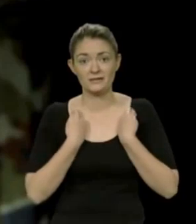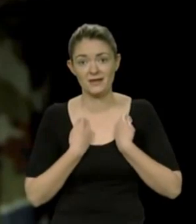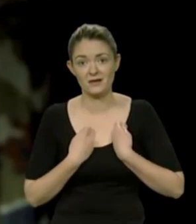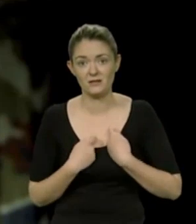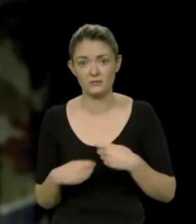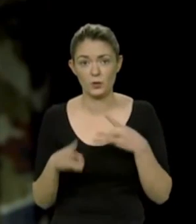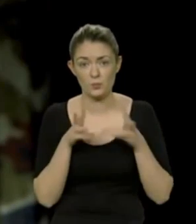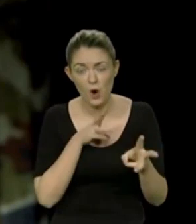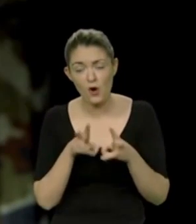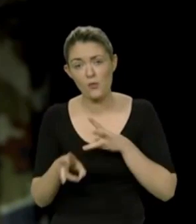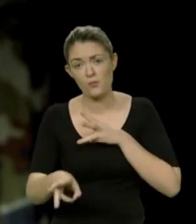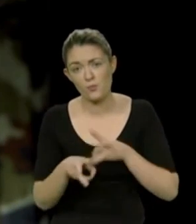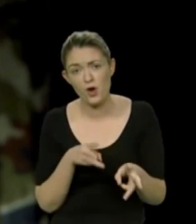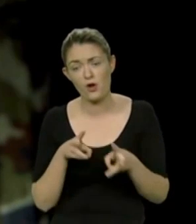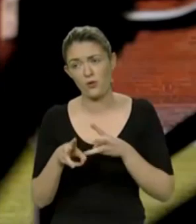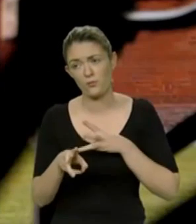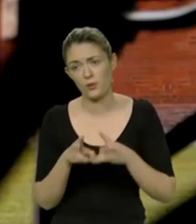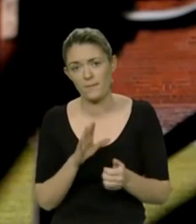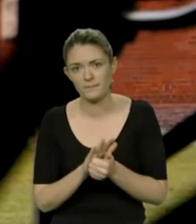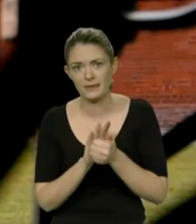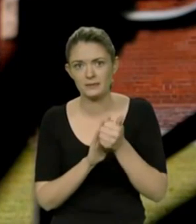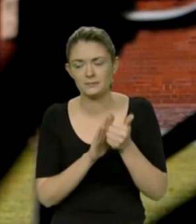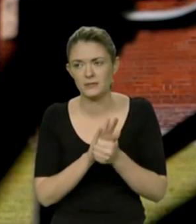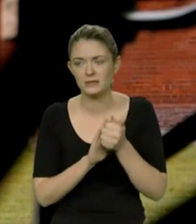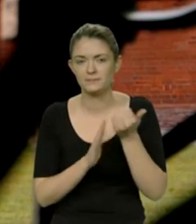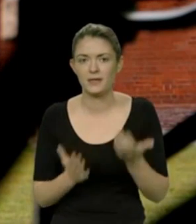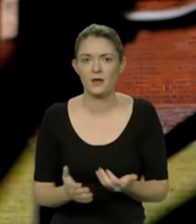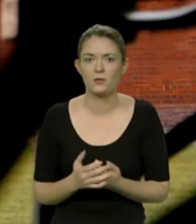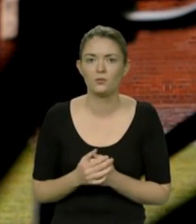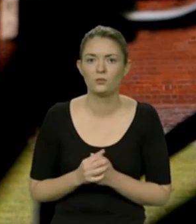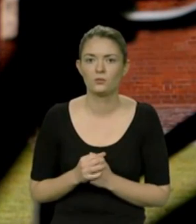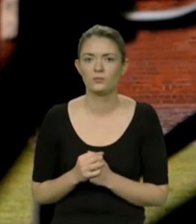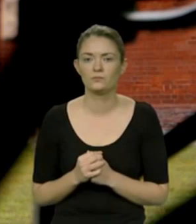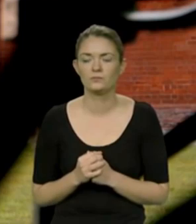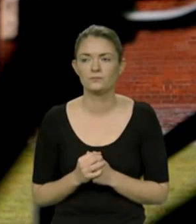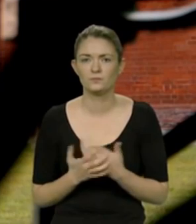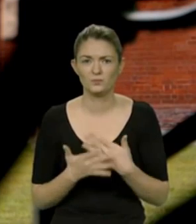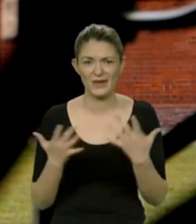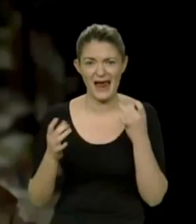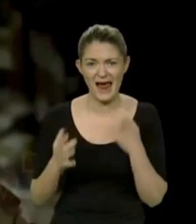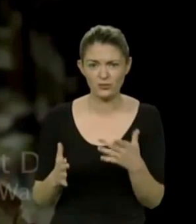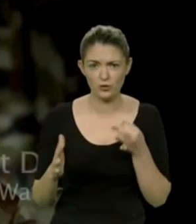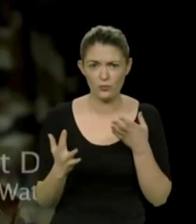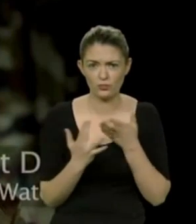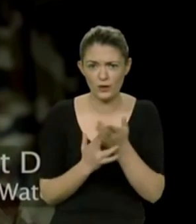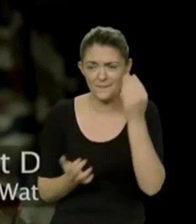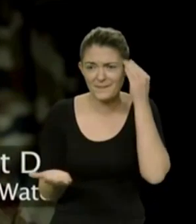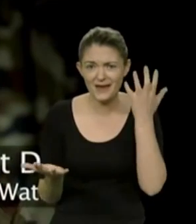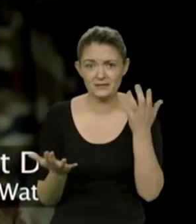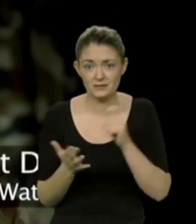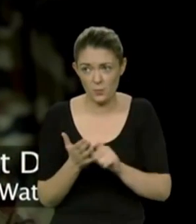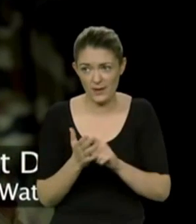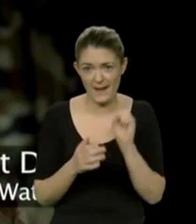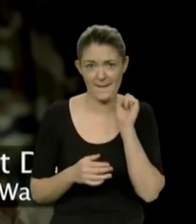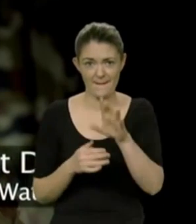days, work, just built up down. What the hell was going through your mind when you signed that application? And nowadays I can't